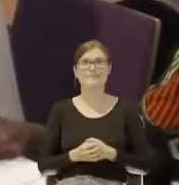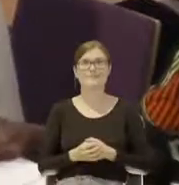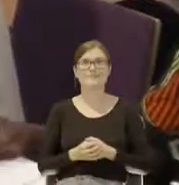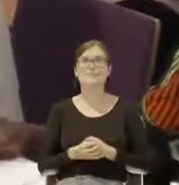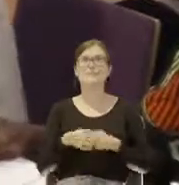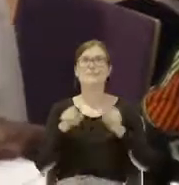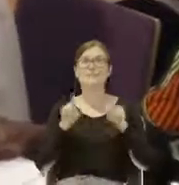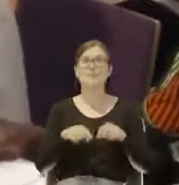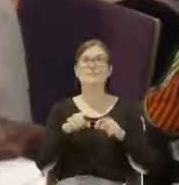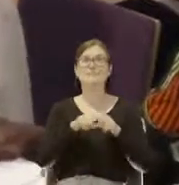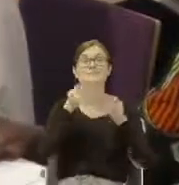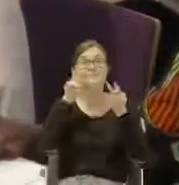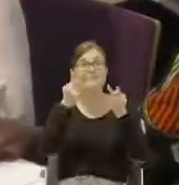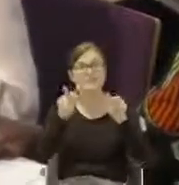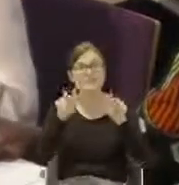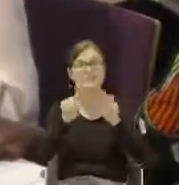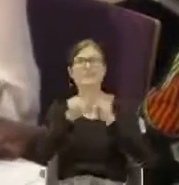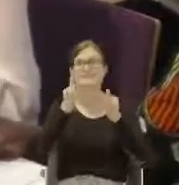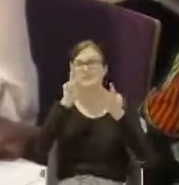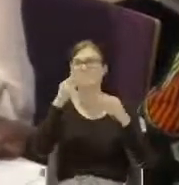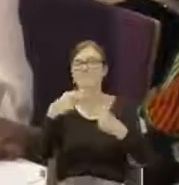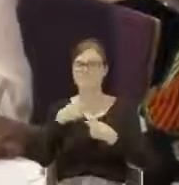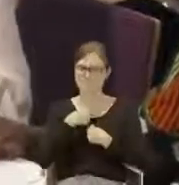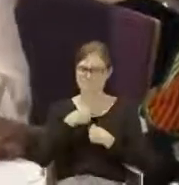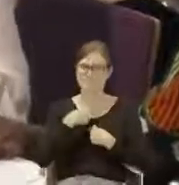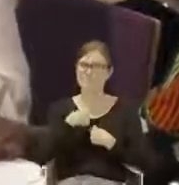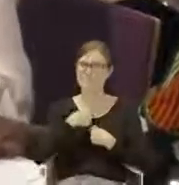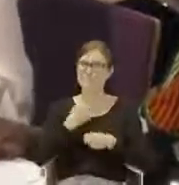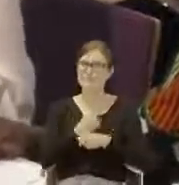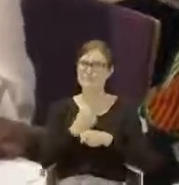Because subsidiarity is not only from the bottom up or